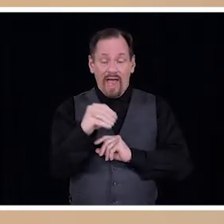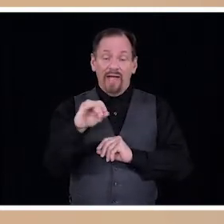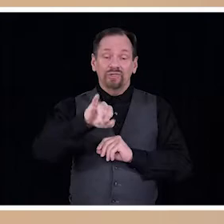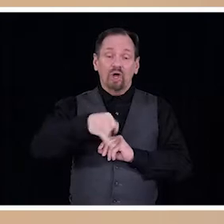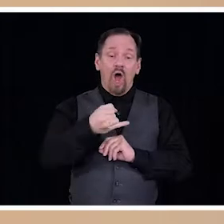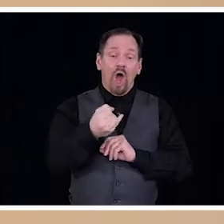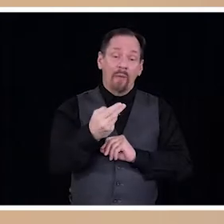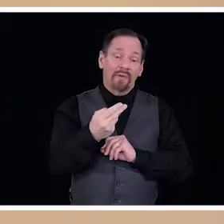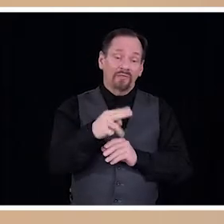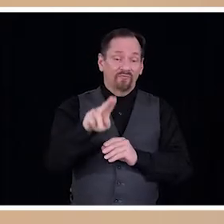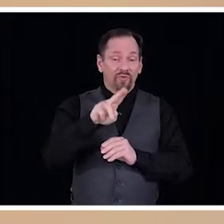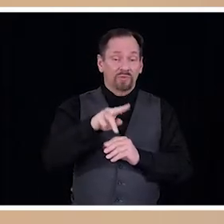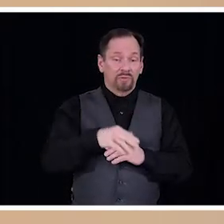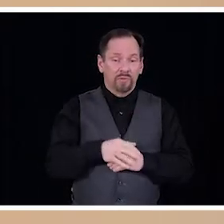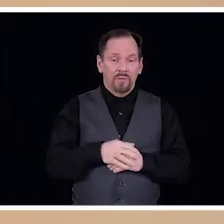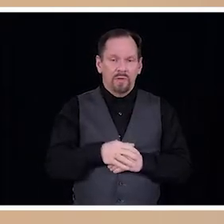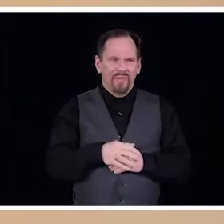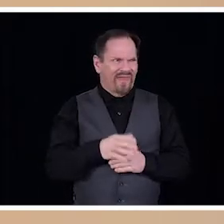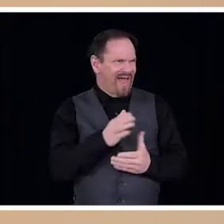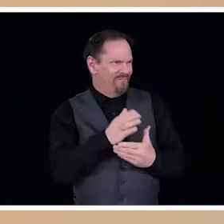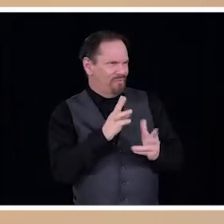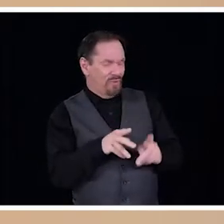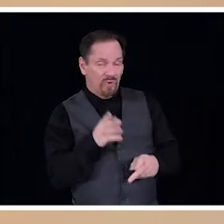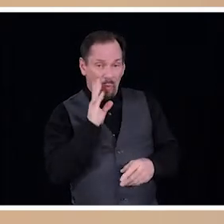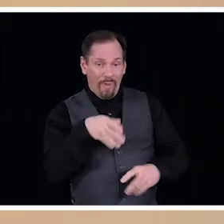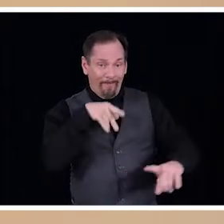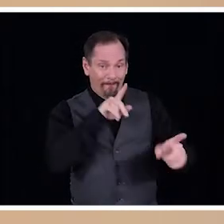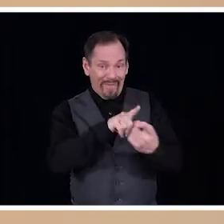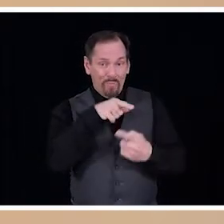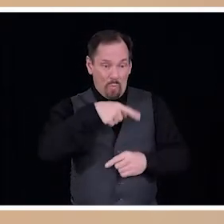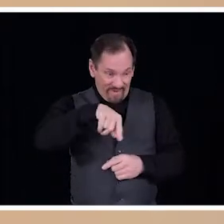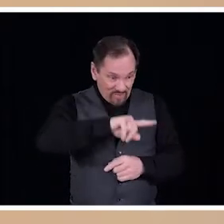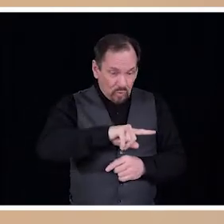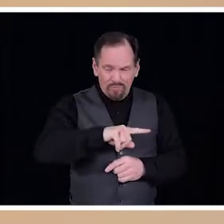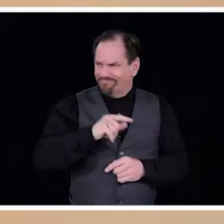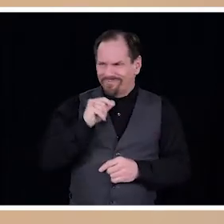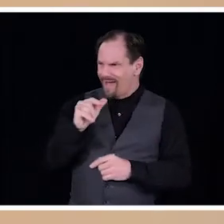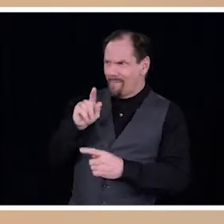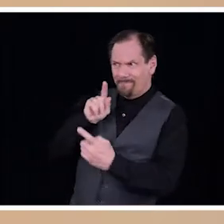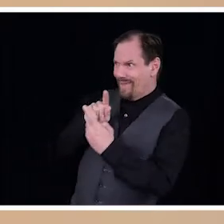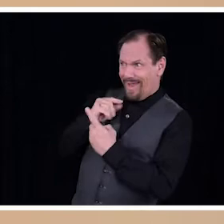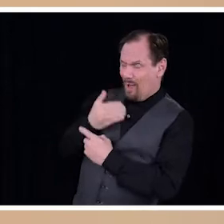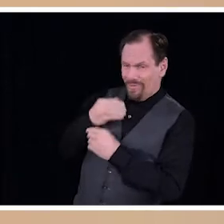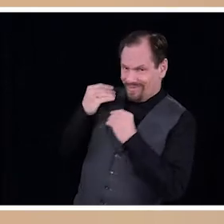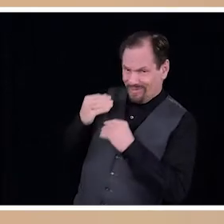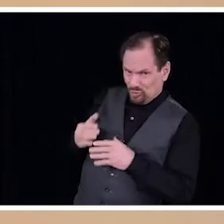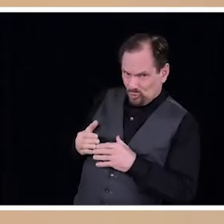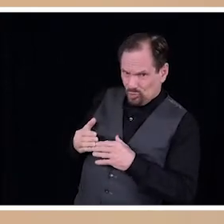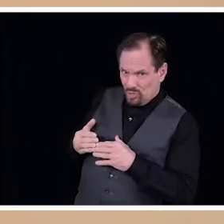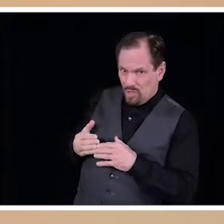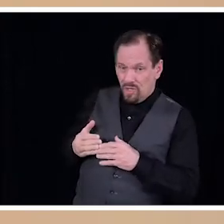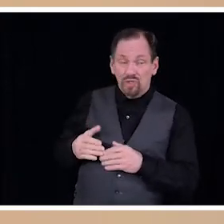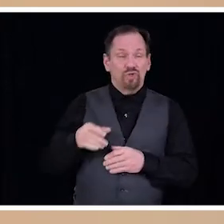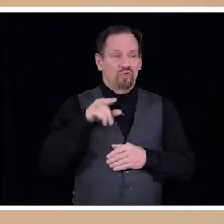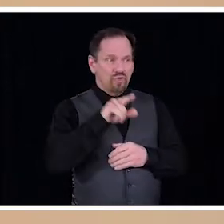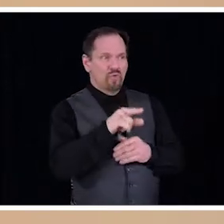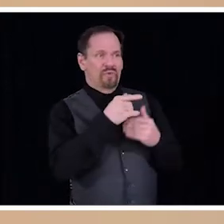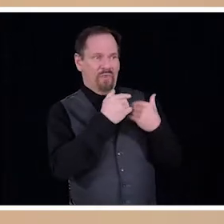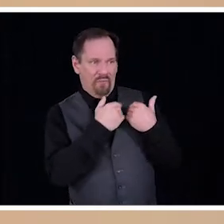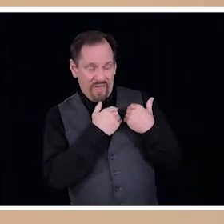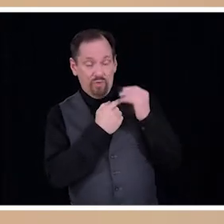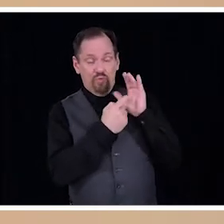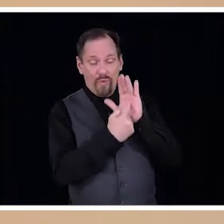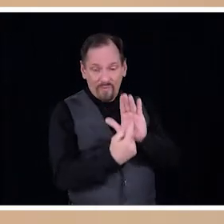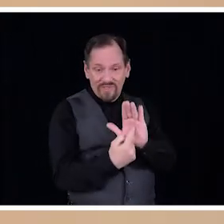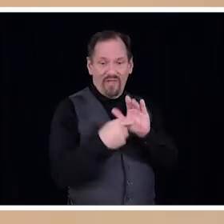The average citizen is more likely to meet one of you than one of our faculty. So represent us well. As you